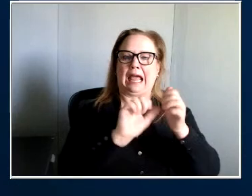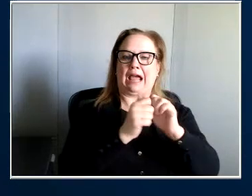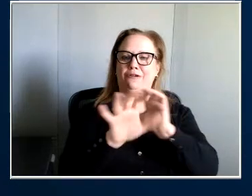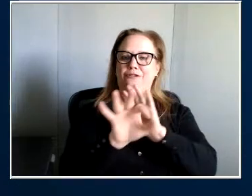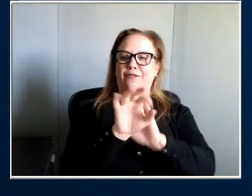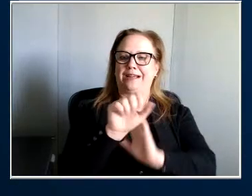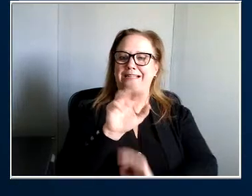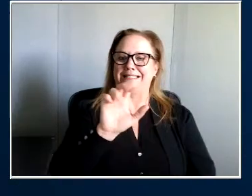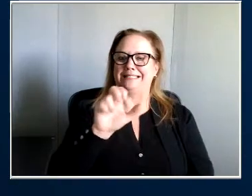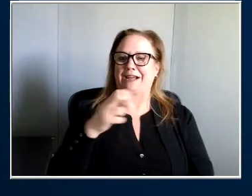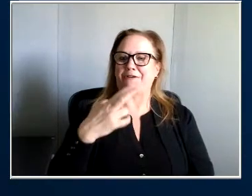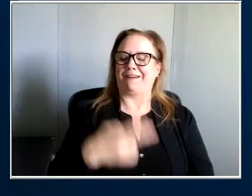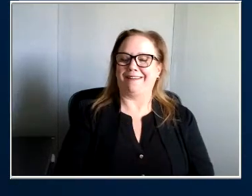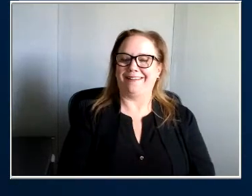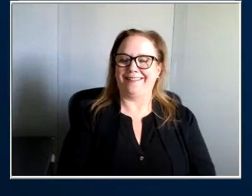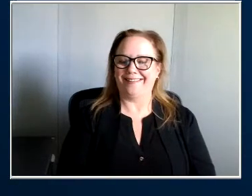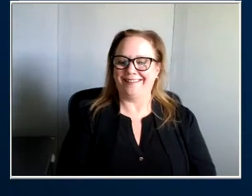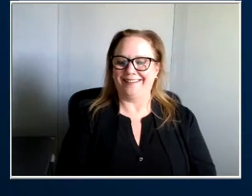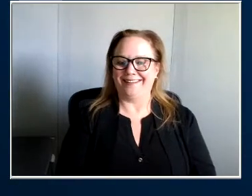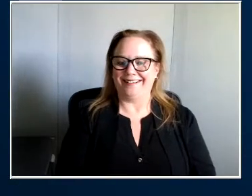fitter?